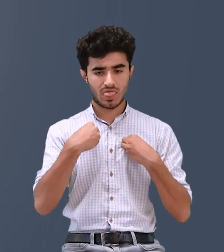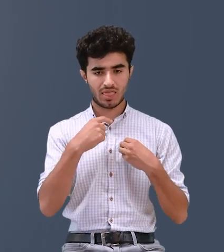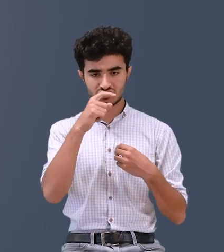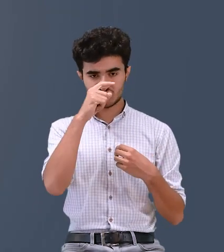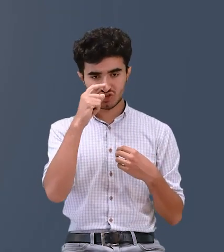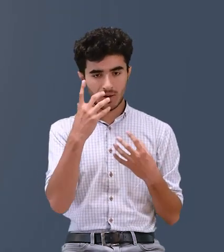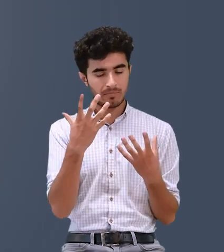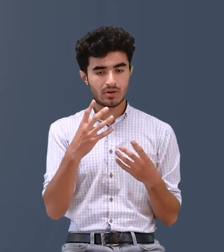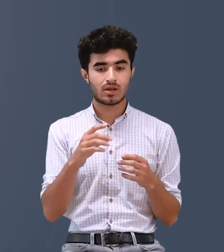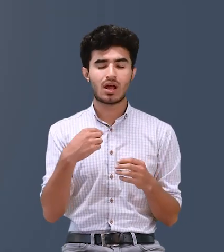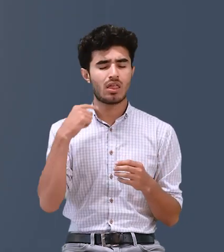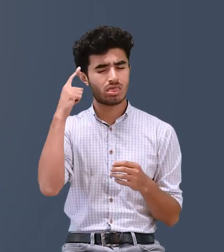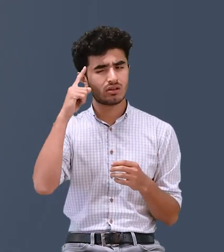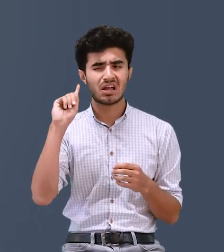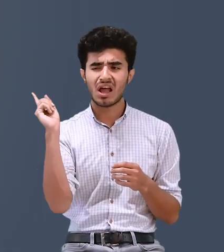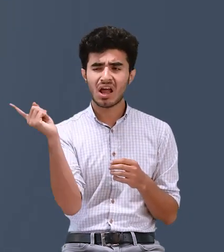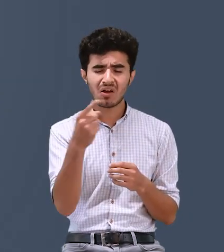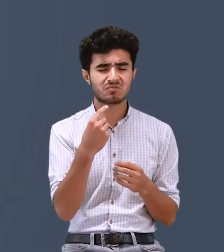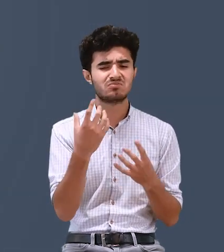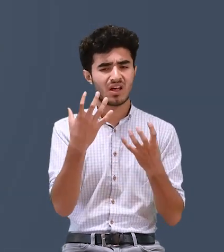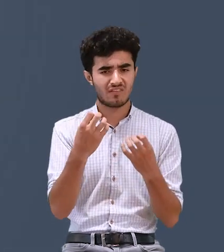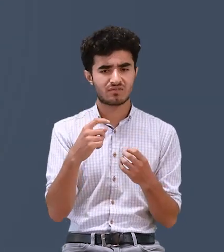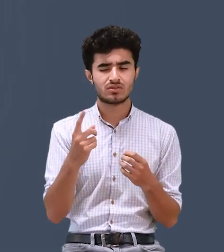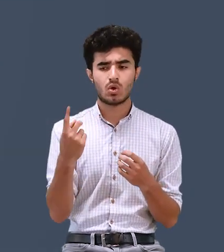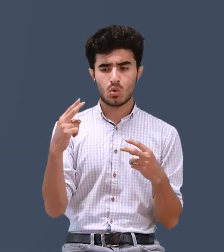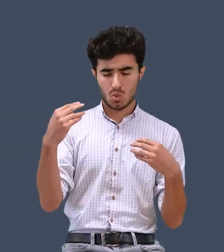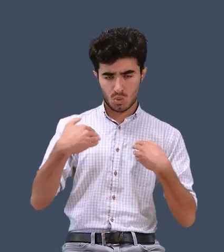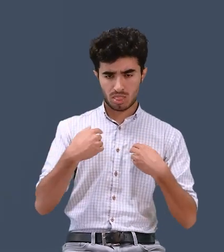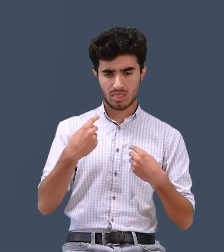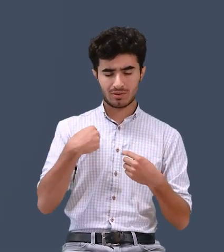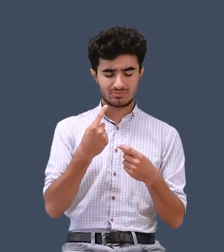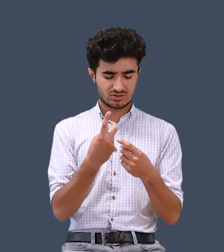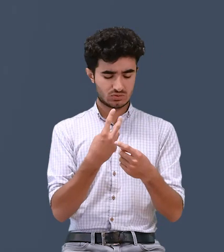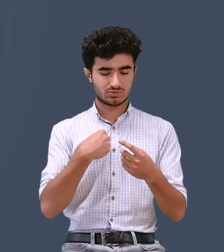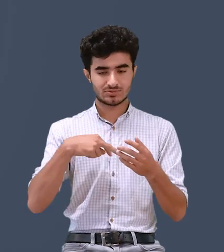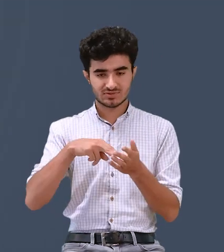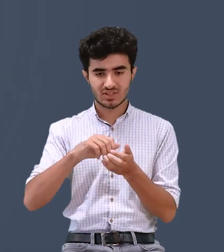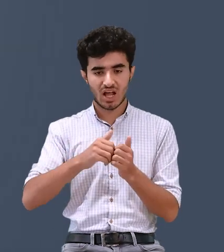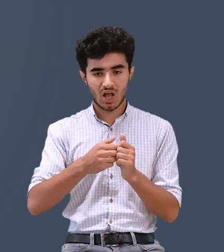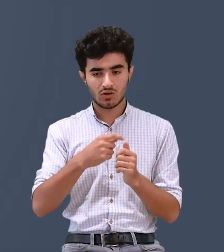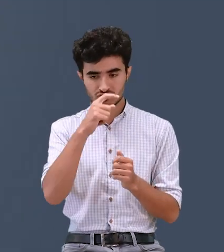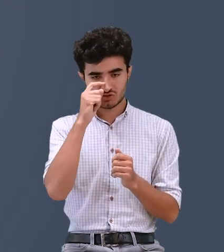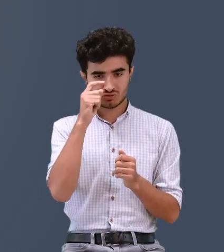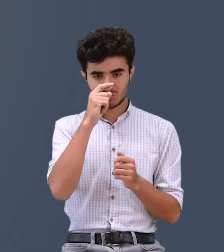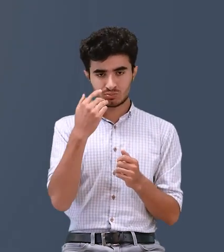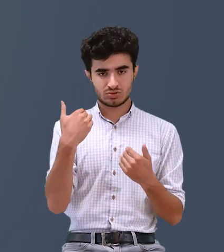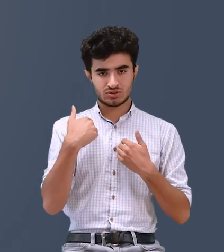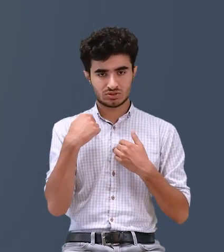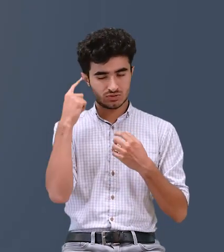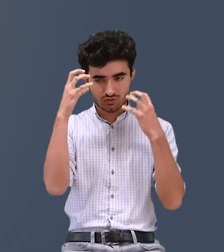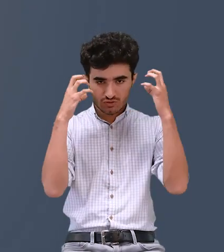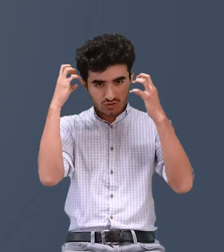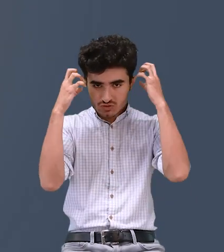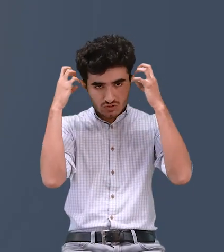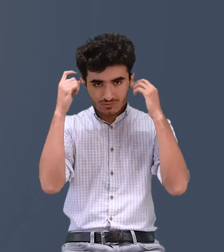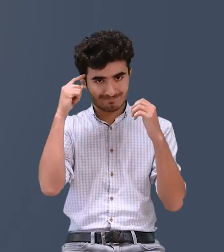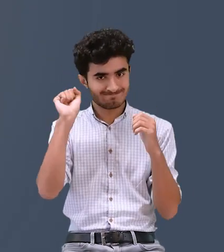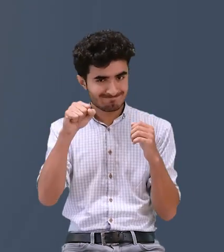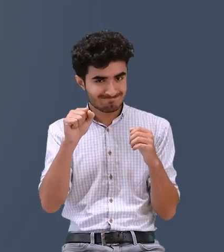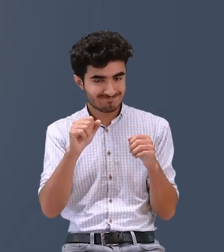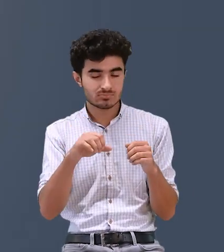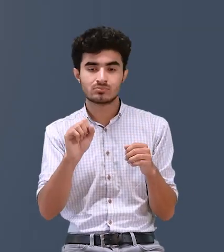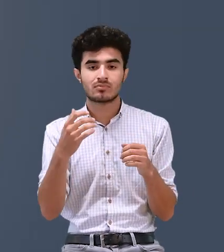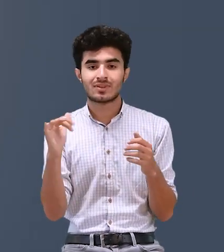struggles with on a daily basis. And I think there's very few people I know of who don't struggle with